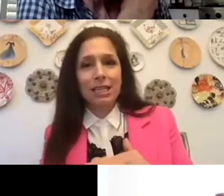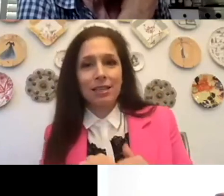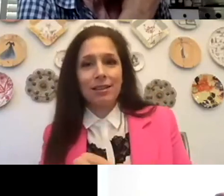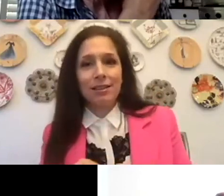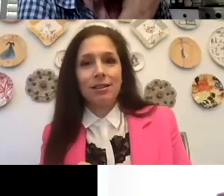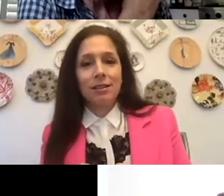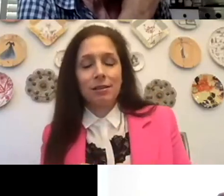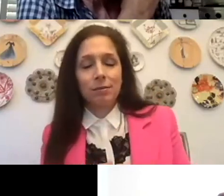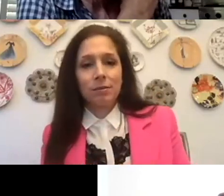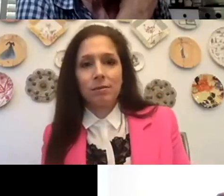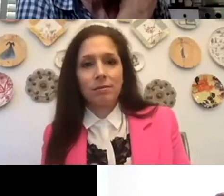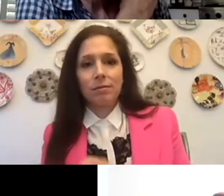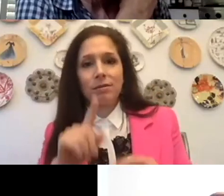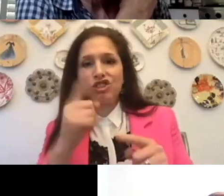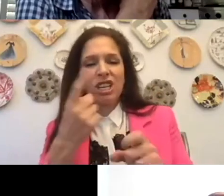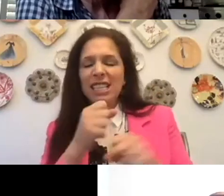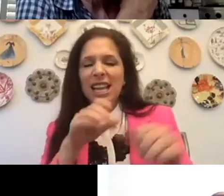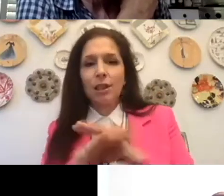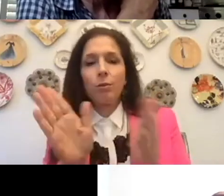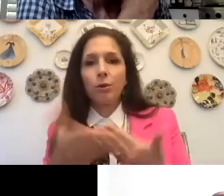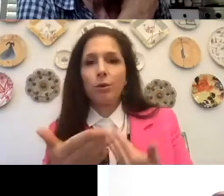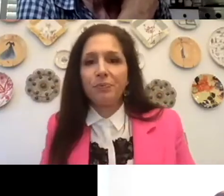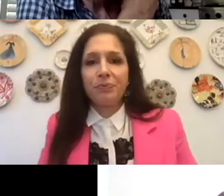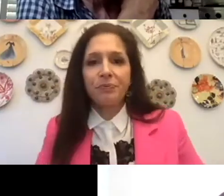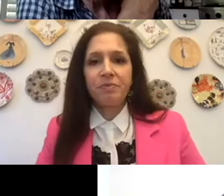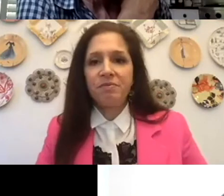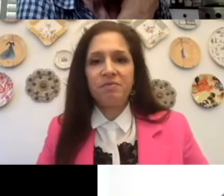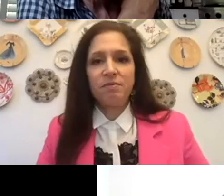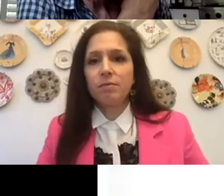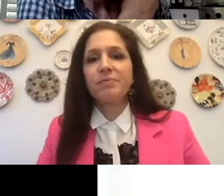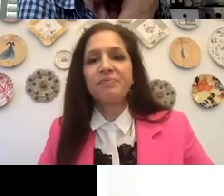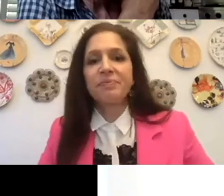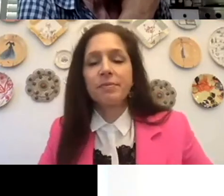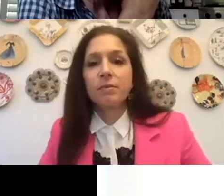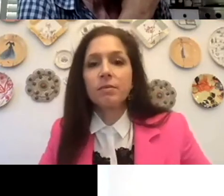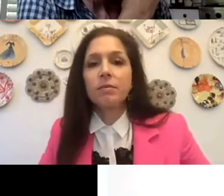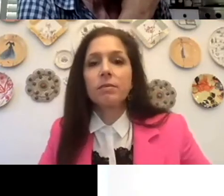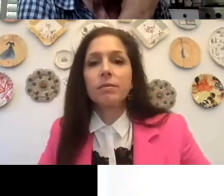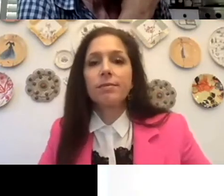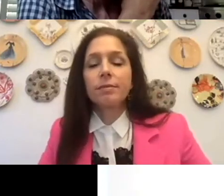a barrier up for you. Just get into the room and sell yourself.